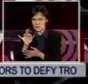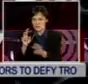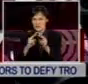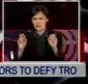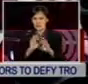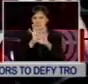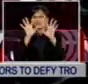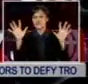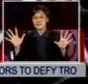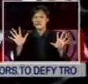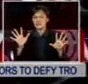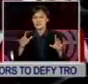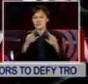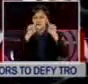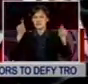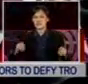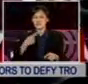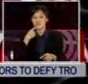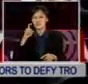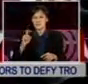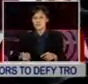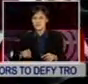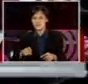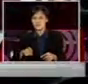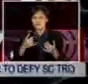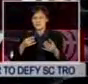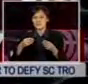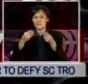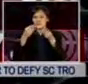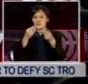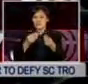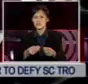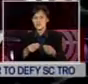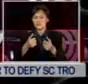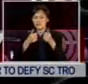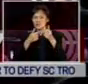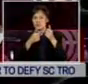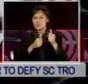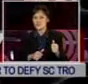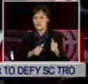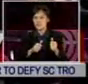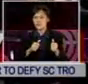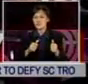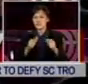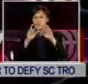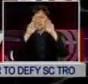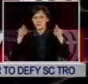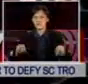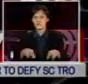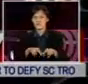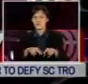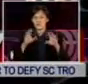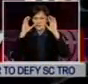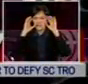clear that the subpoena now issued again is in pursuance of the resolution of the Senate